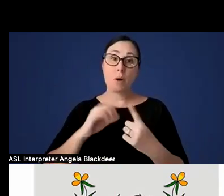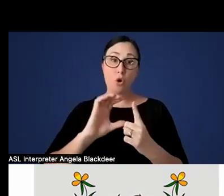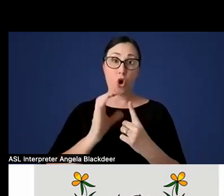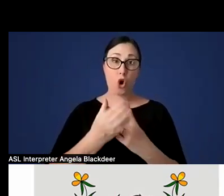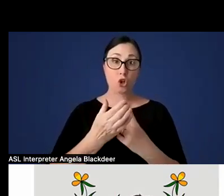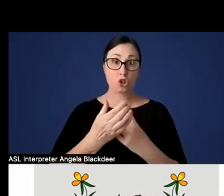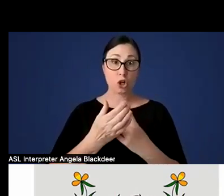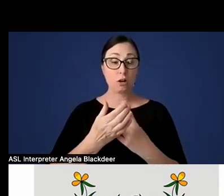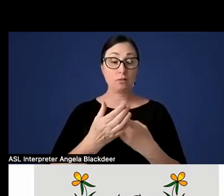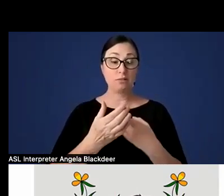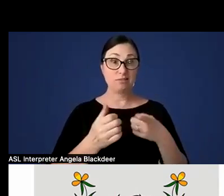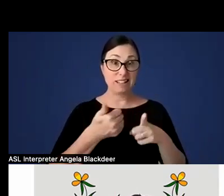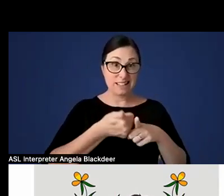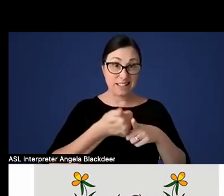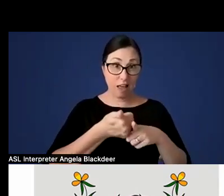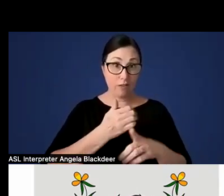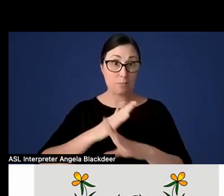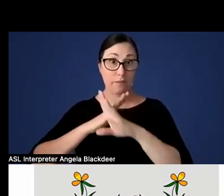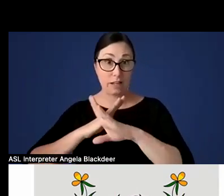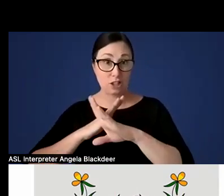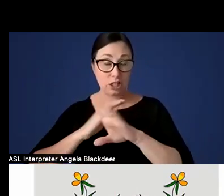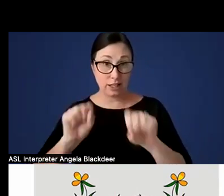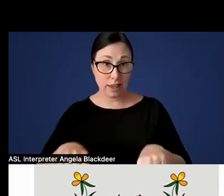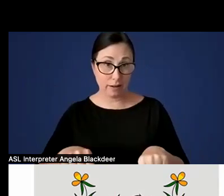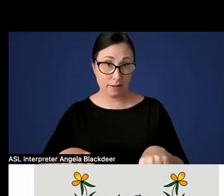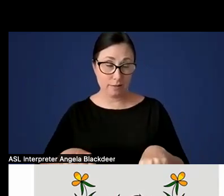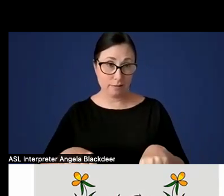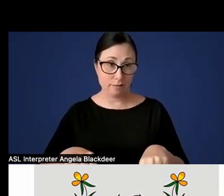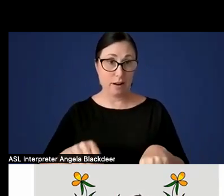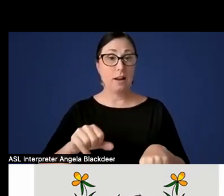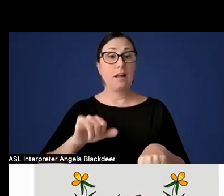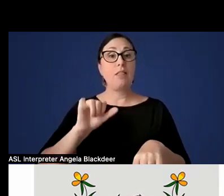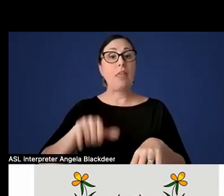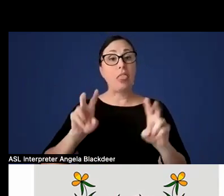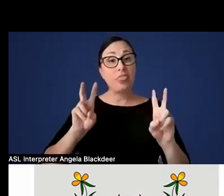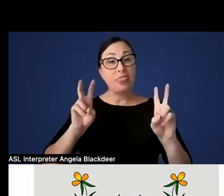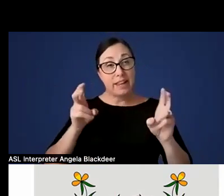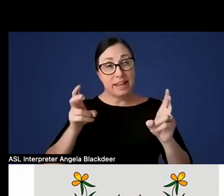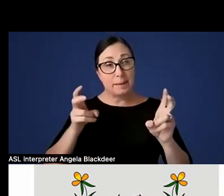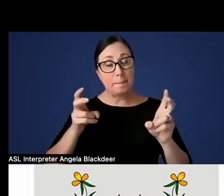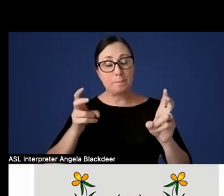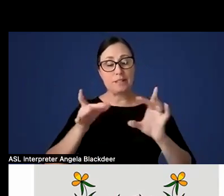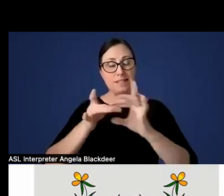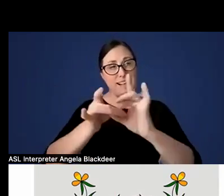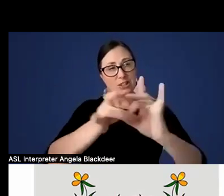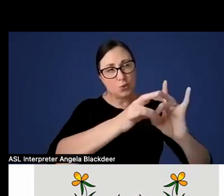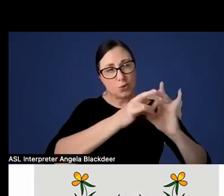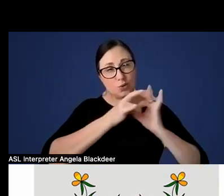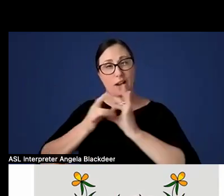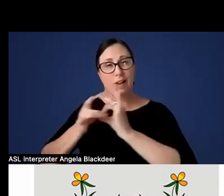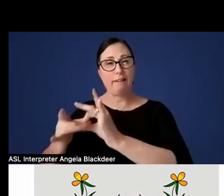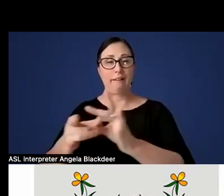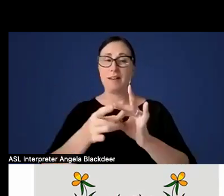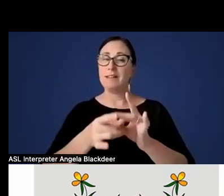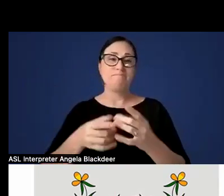of a unifying theme, to think about everything that we do, even this conversation,